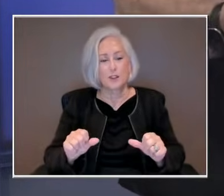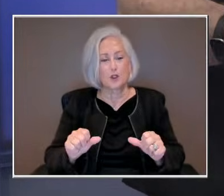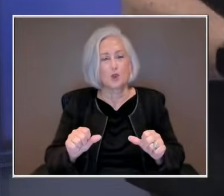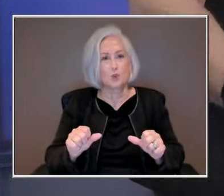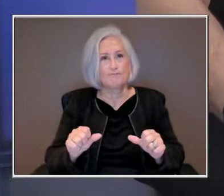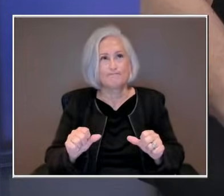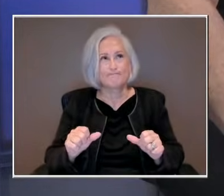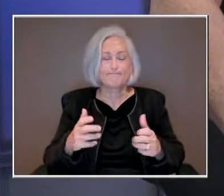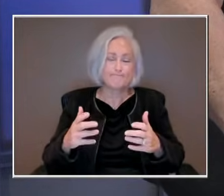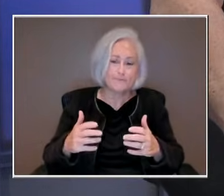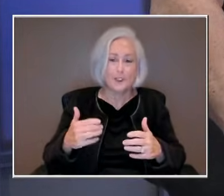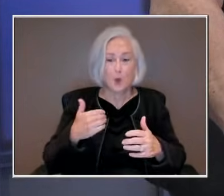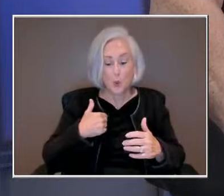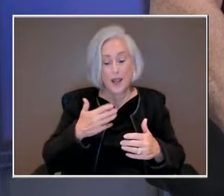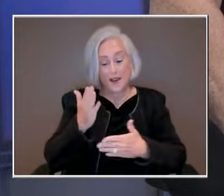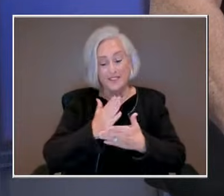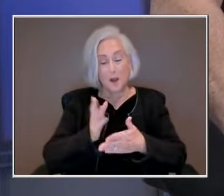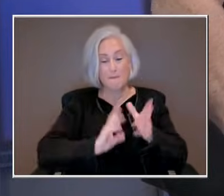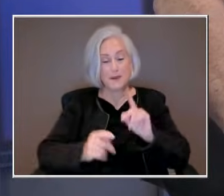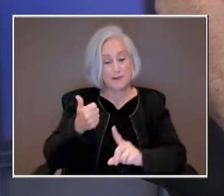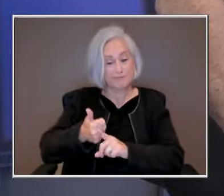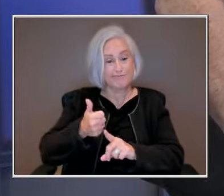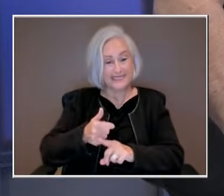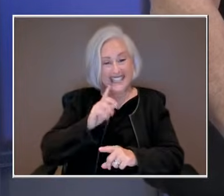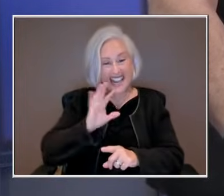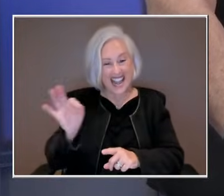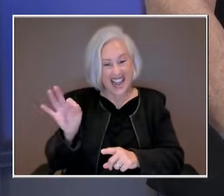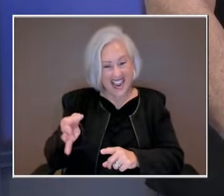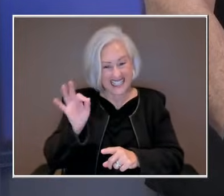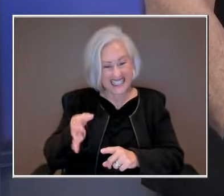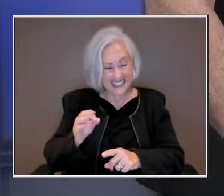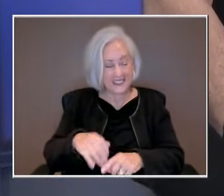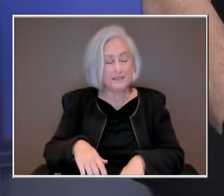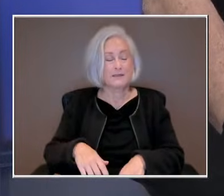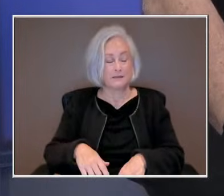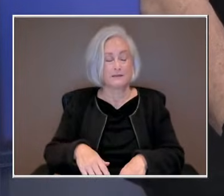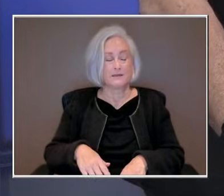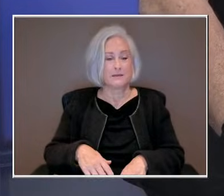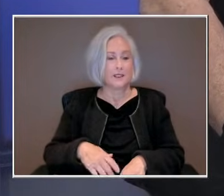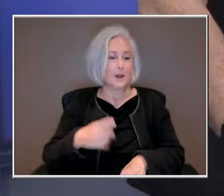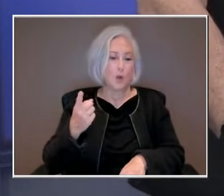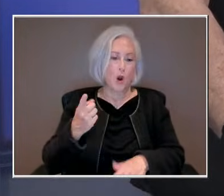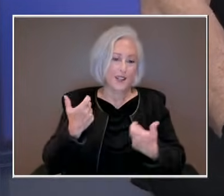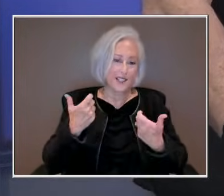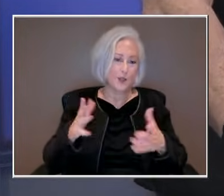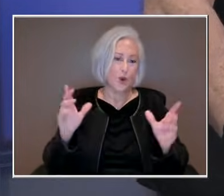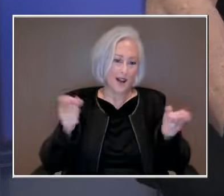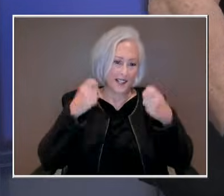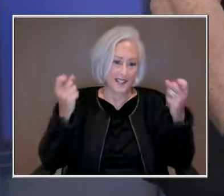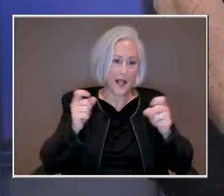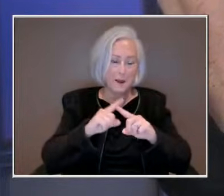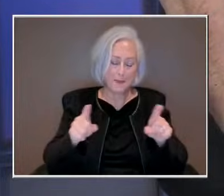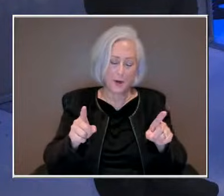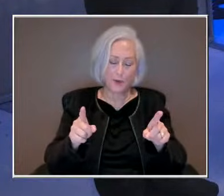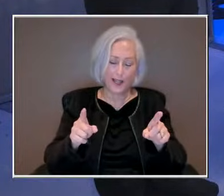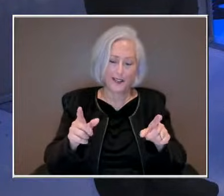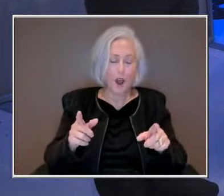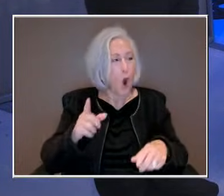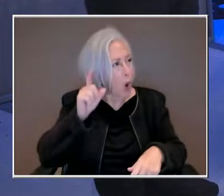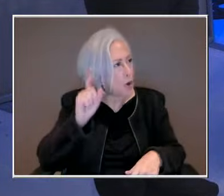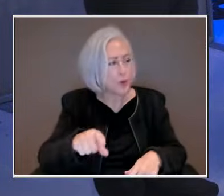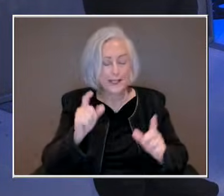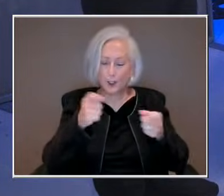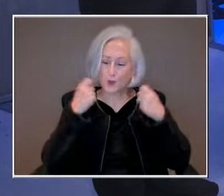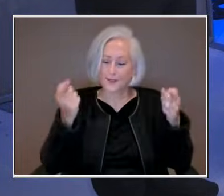of 90-year-olds in the group. We celebrate their birthday. Well, one didn't want to celebrate her birthday, but we. Oh, you should celebrate every year. Every oh